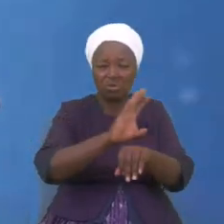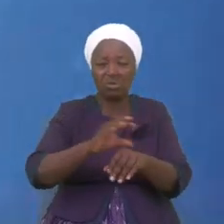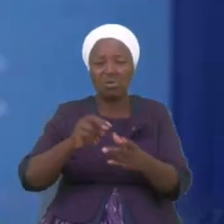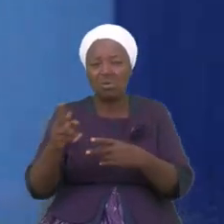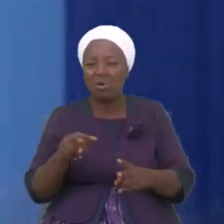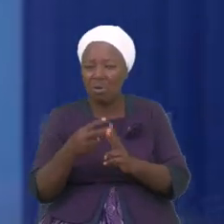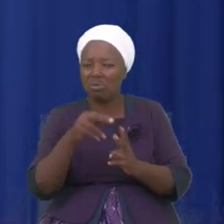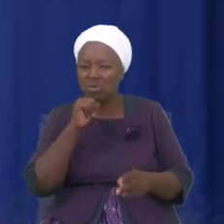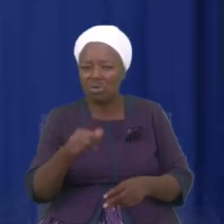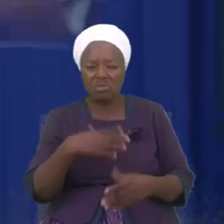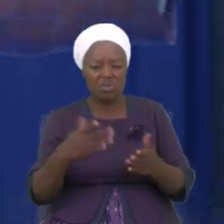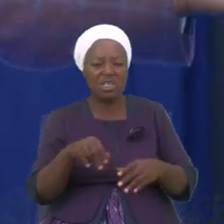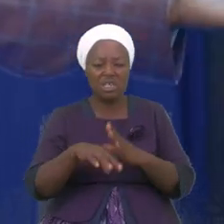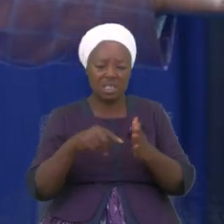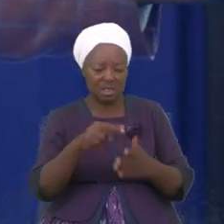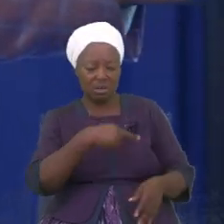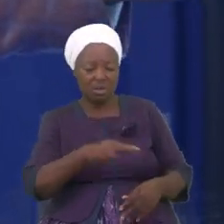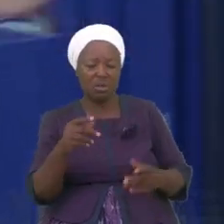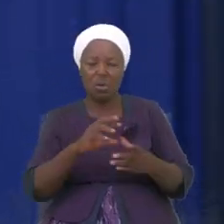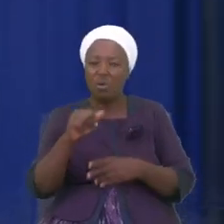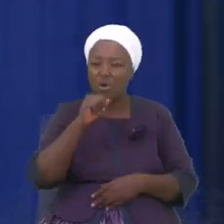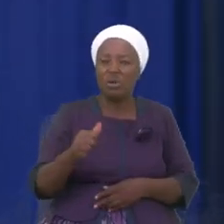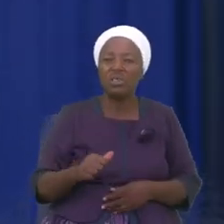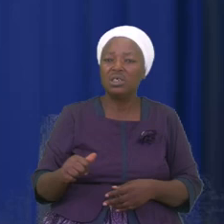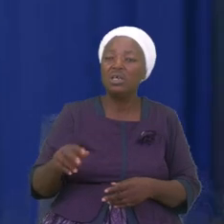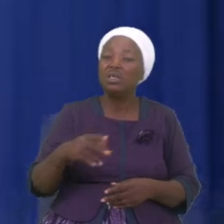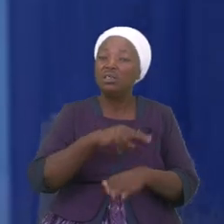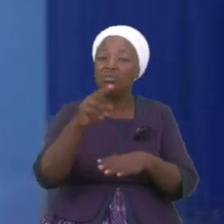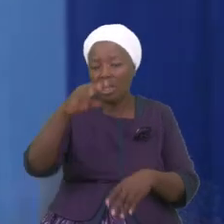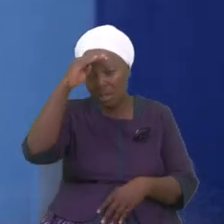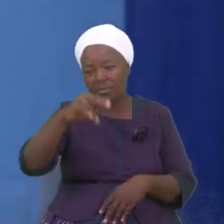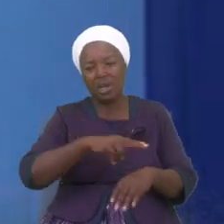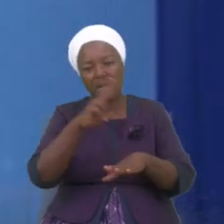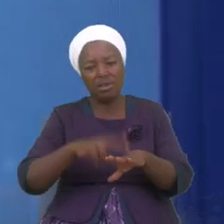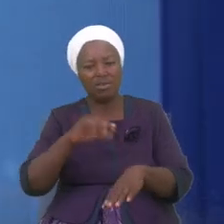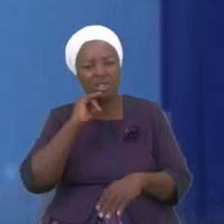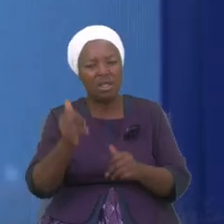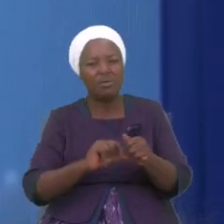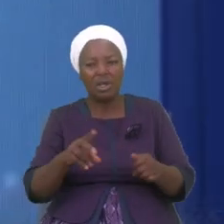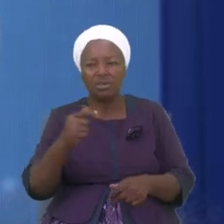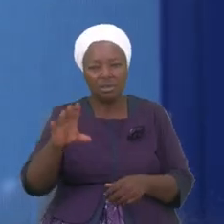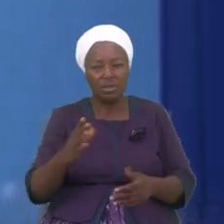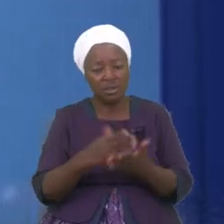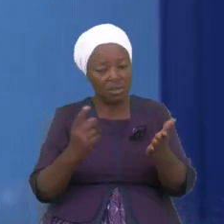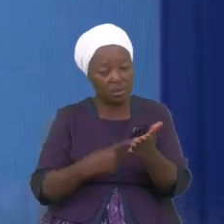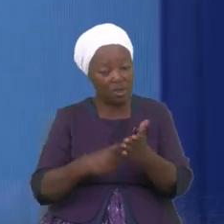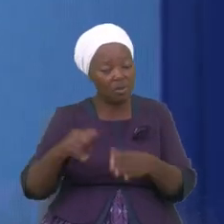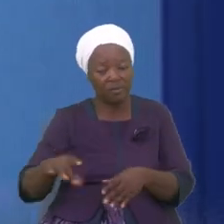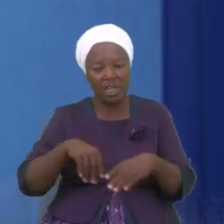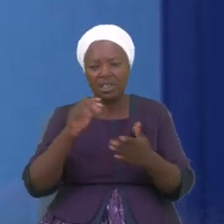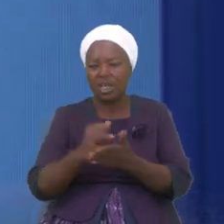other religion, it's human nature is everywhere. You know, sometimes they find out that somebody is working in the office and he